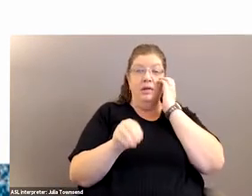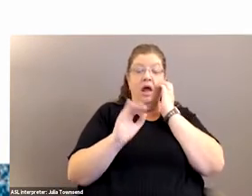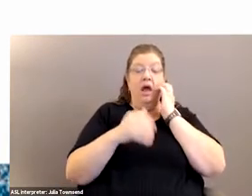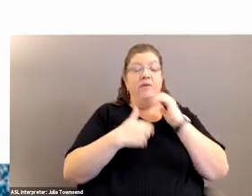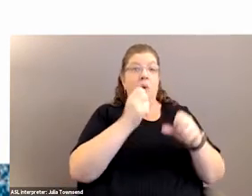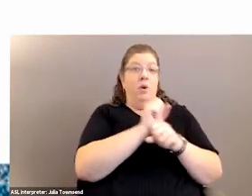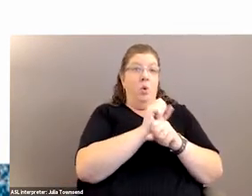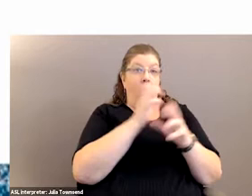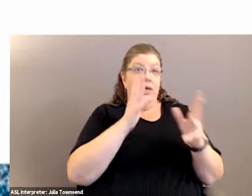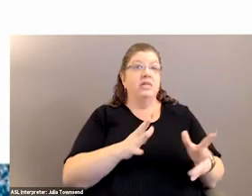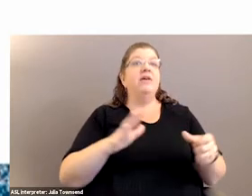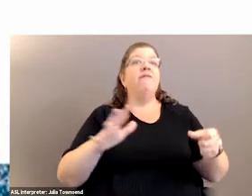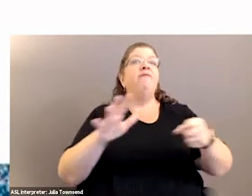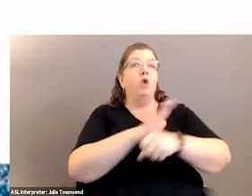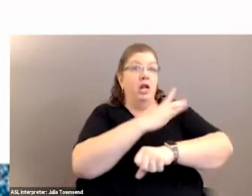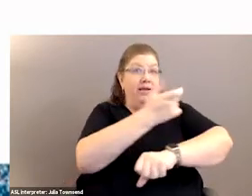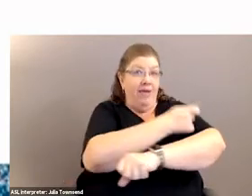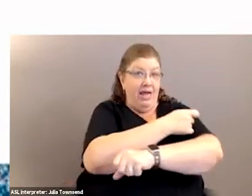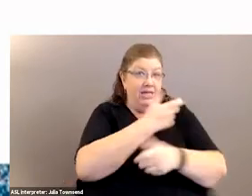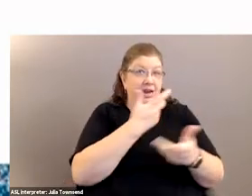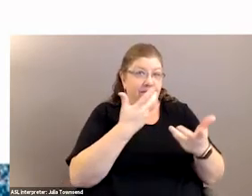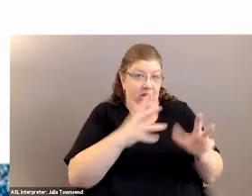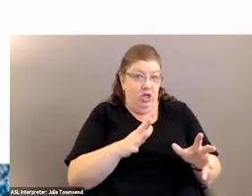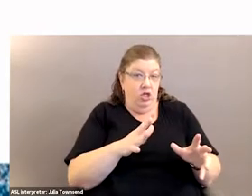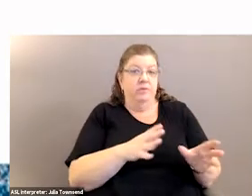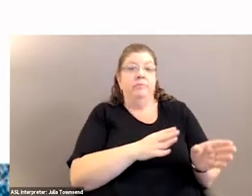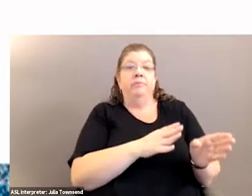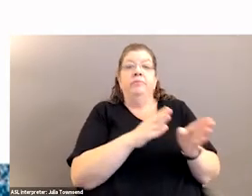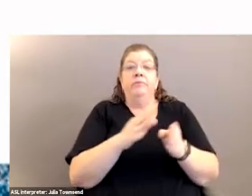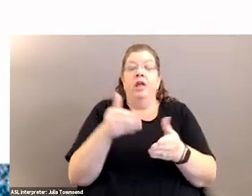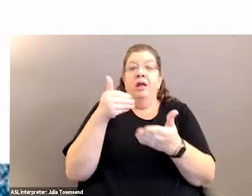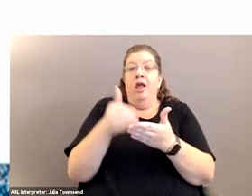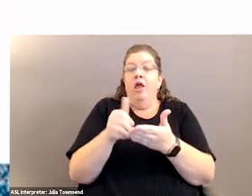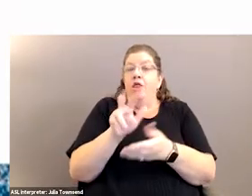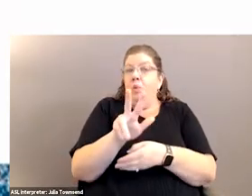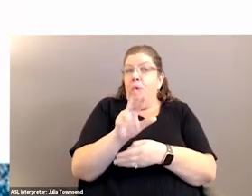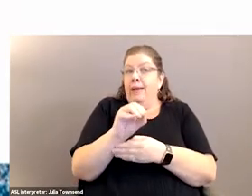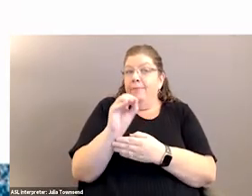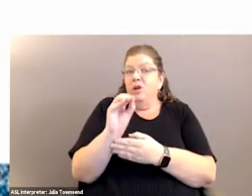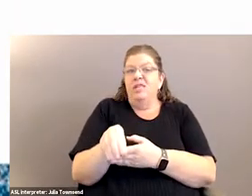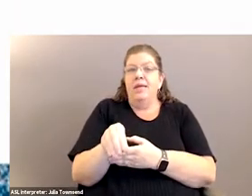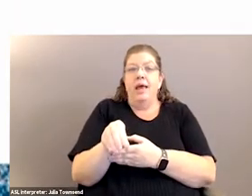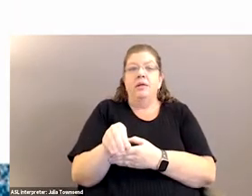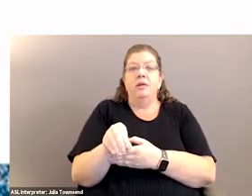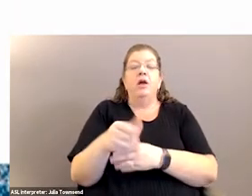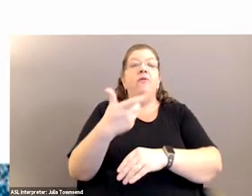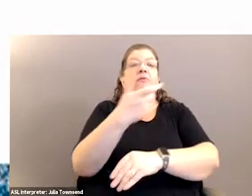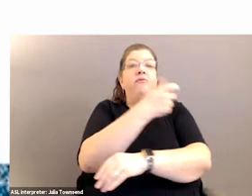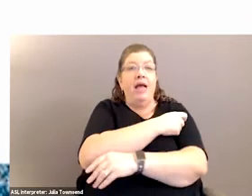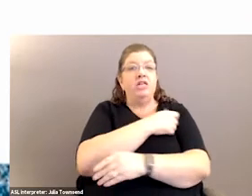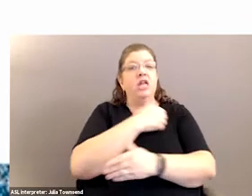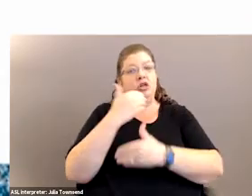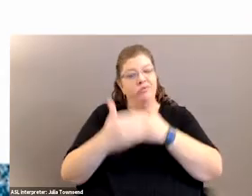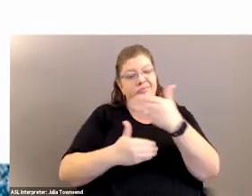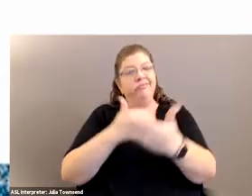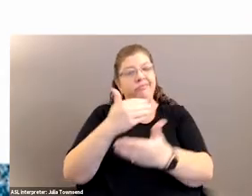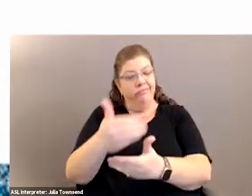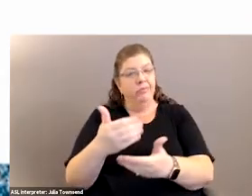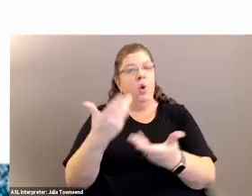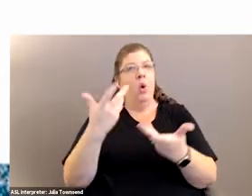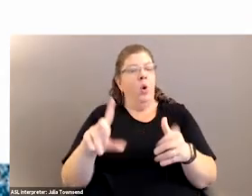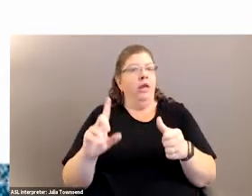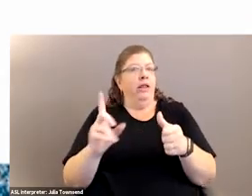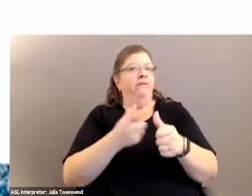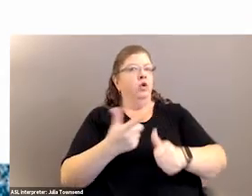are fully vaccinated another nearly three percent have their vaccination in progress they've